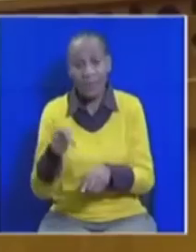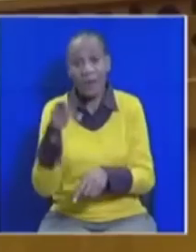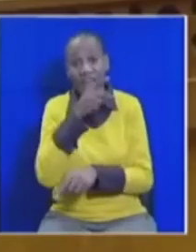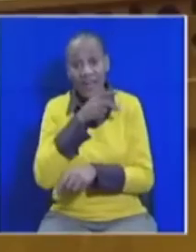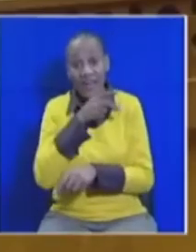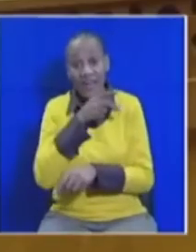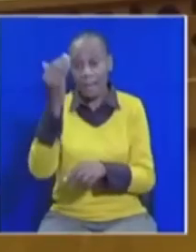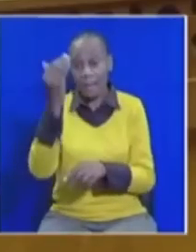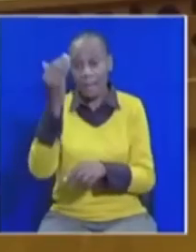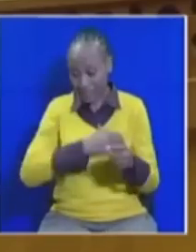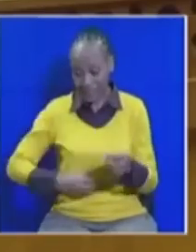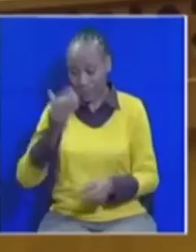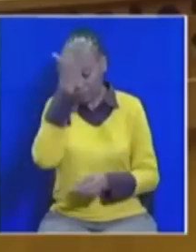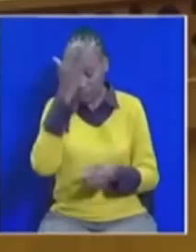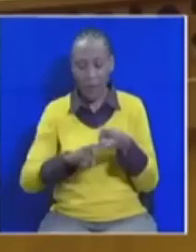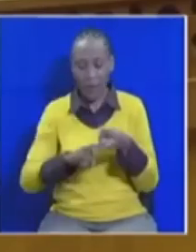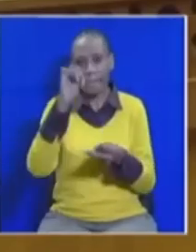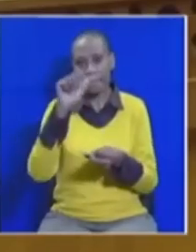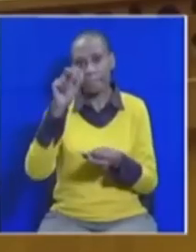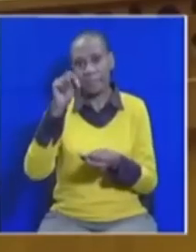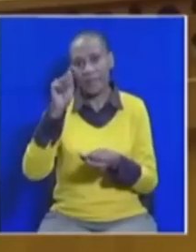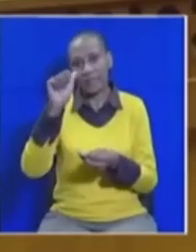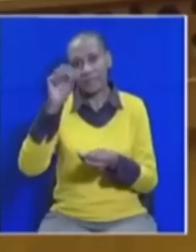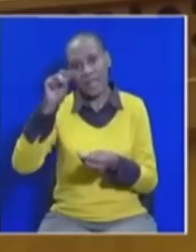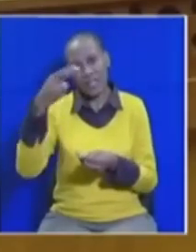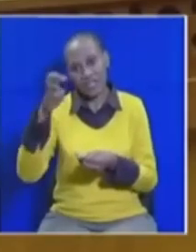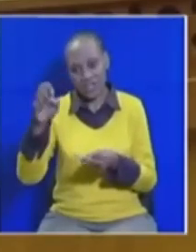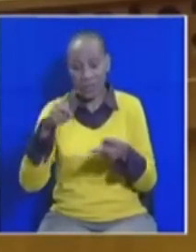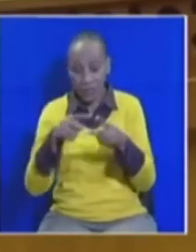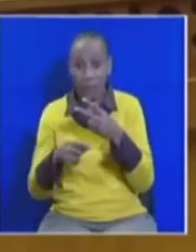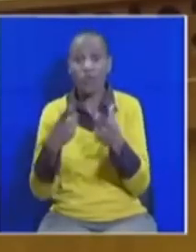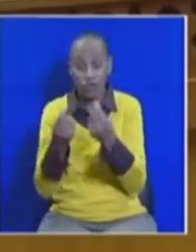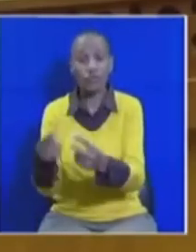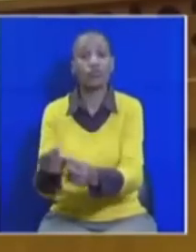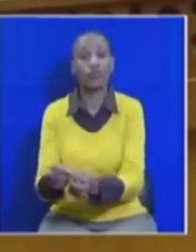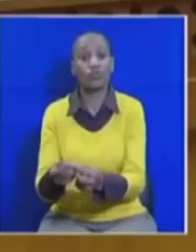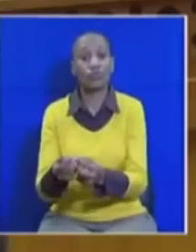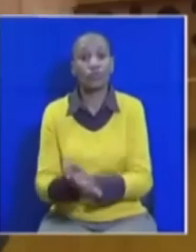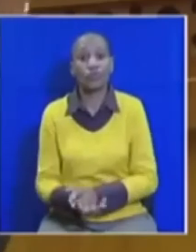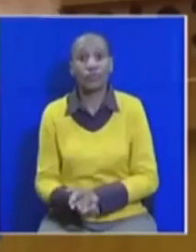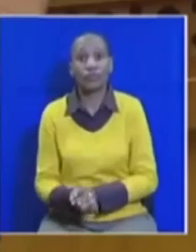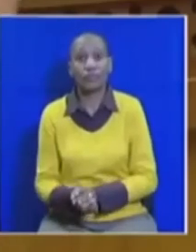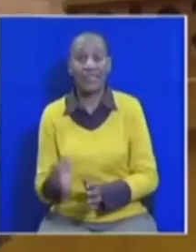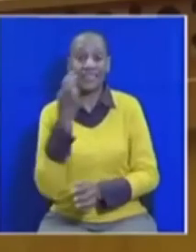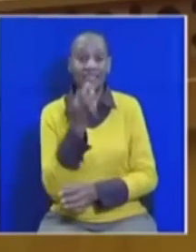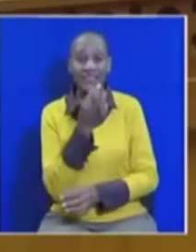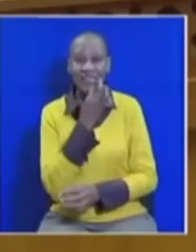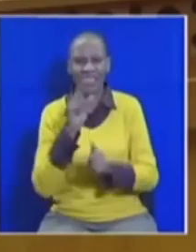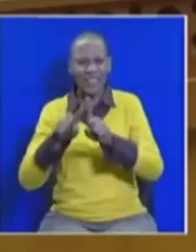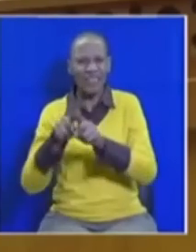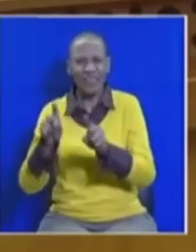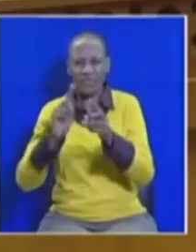night. They told us that all the years of lies and evasions were just a